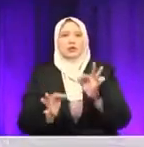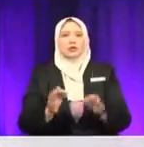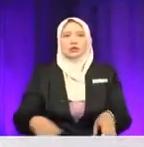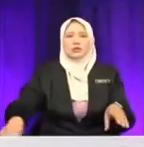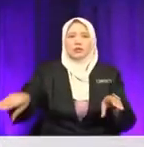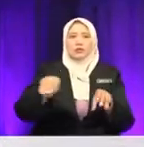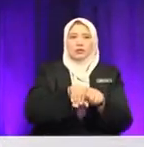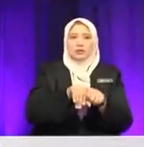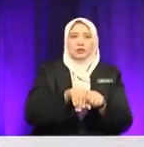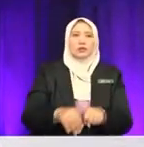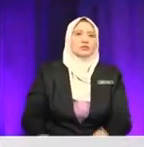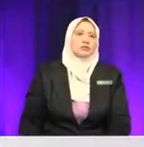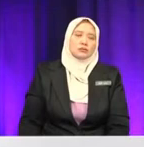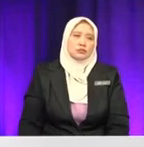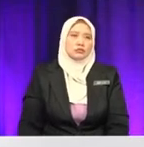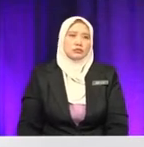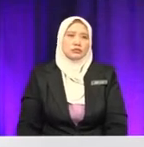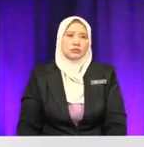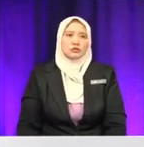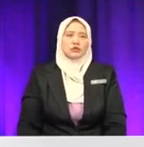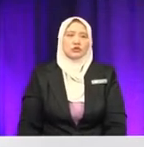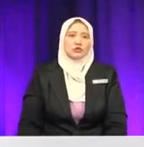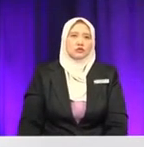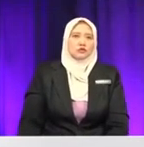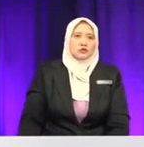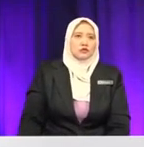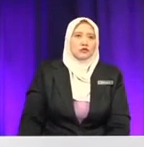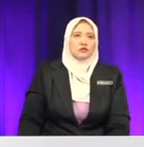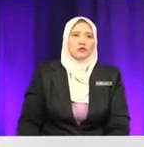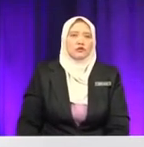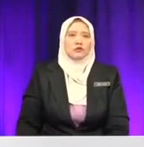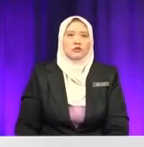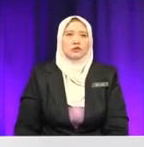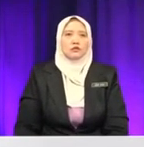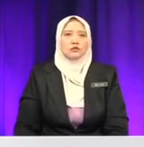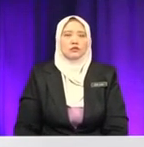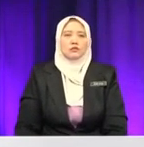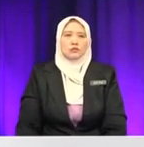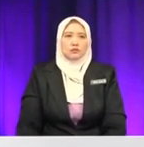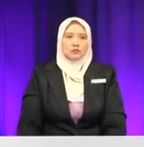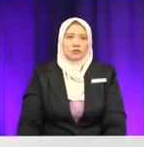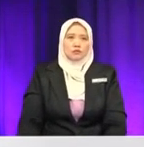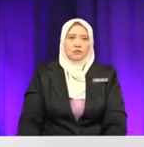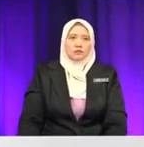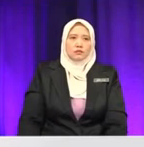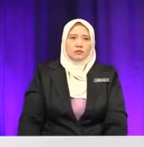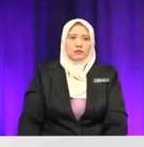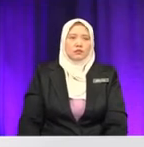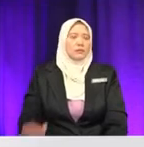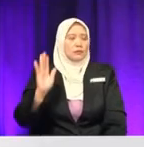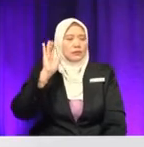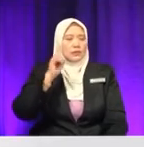Madam, can I try? Okay, Hasif. So what will happen, Hasif, if you can increase new health behavior to stay fit and